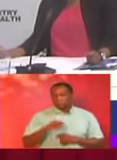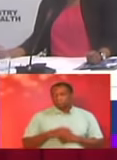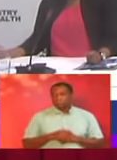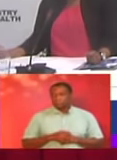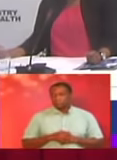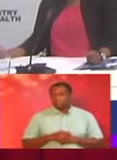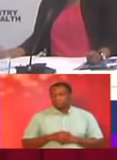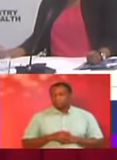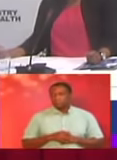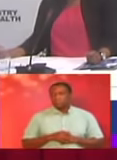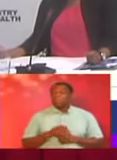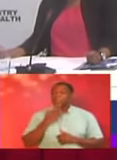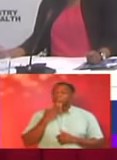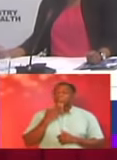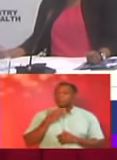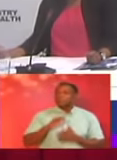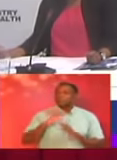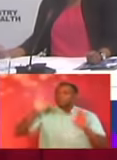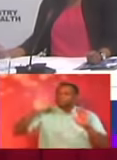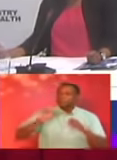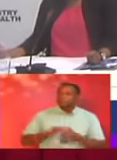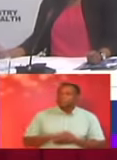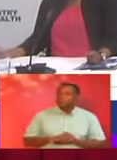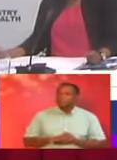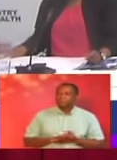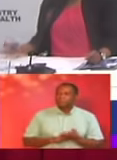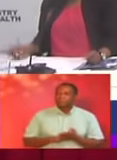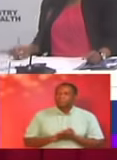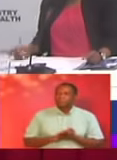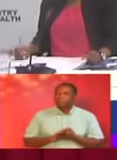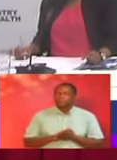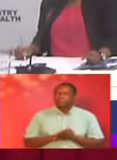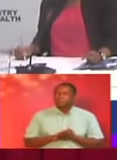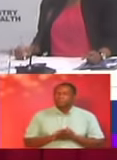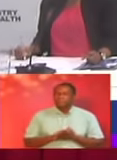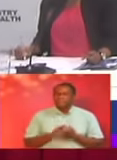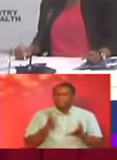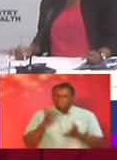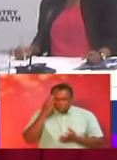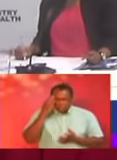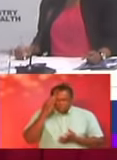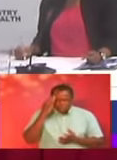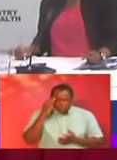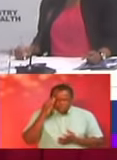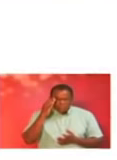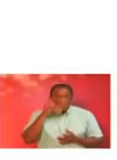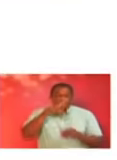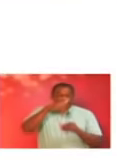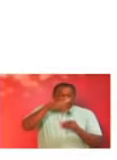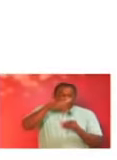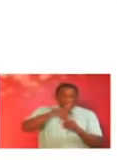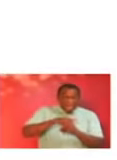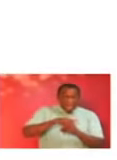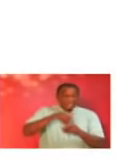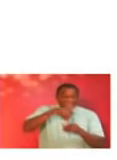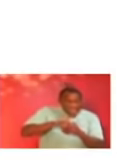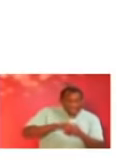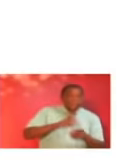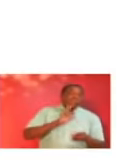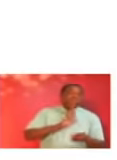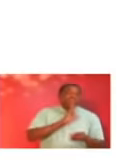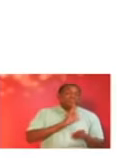Hi, thank you so much. I'm just curious as to if there's been any discussion about in-house dining. We've seen a lot of concerns and